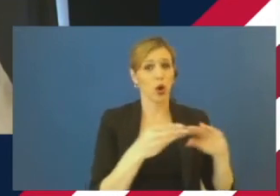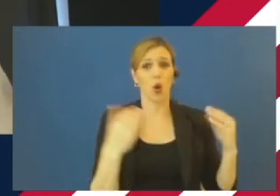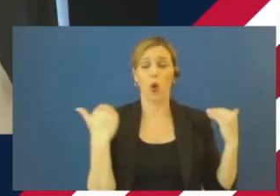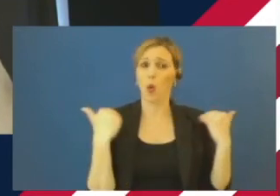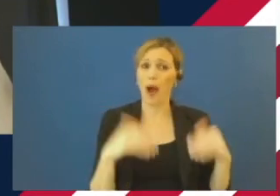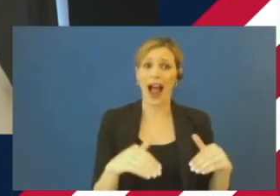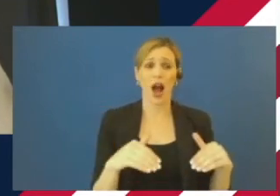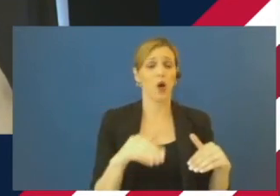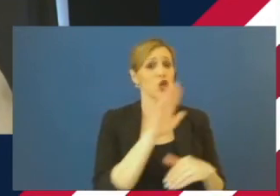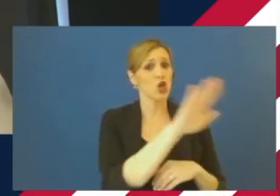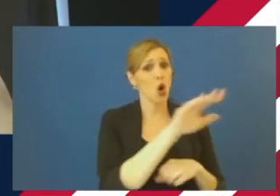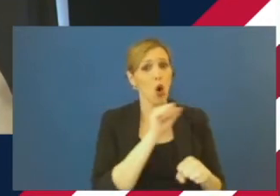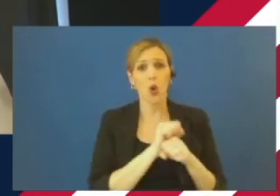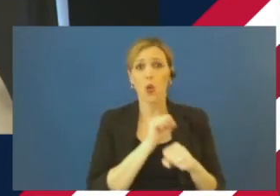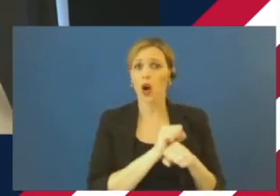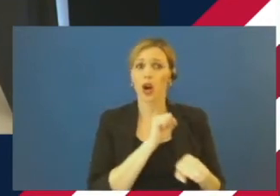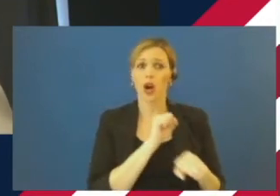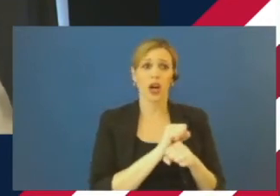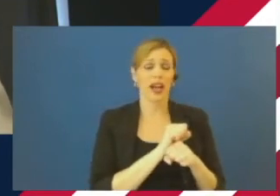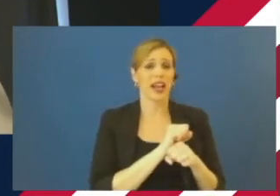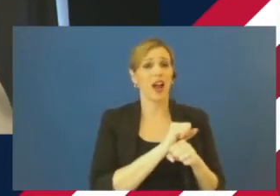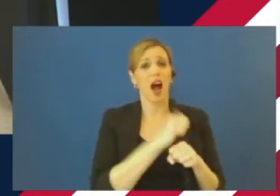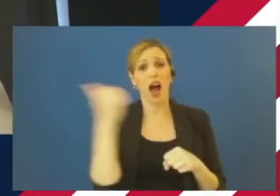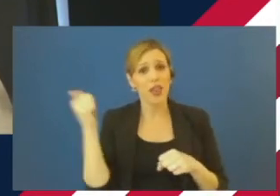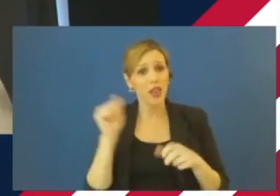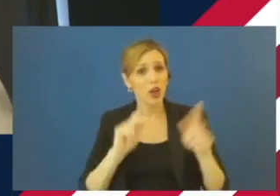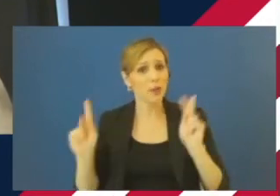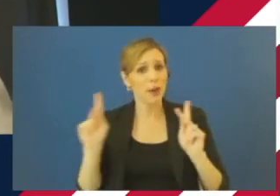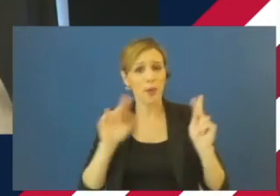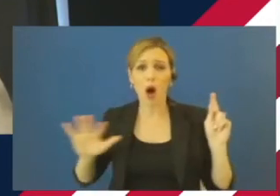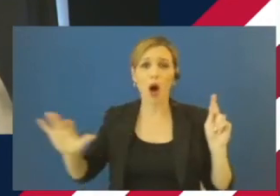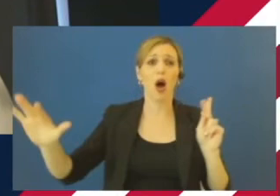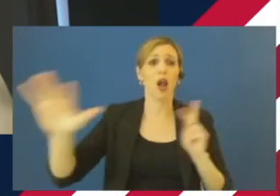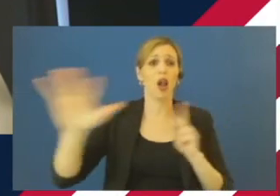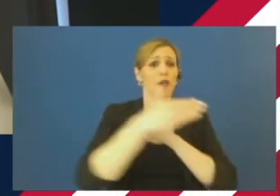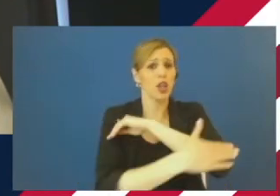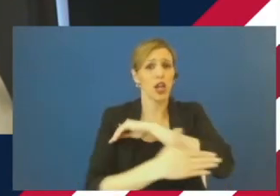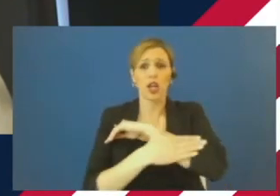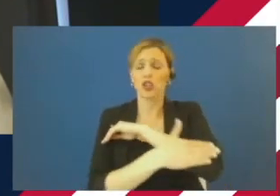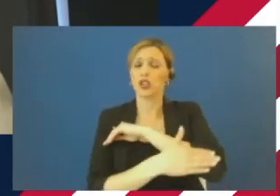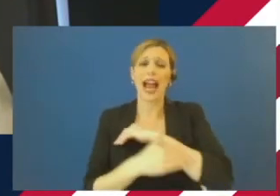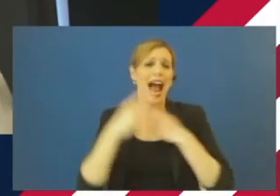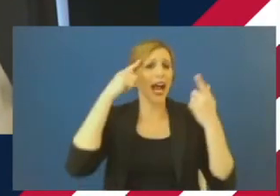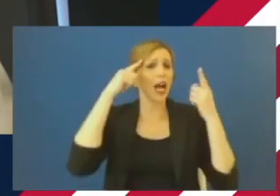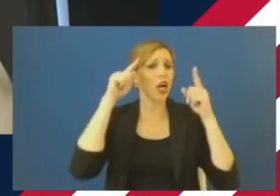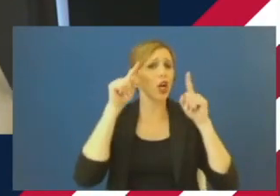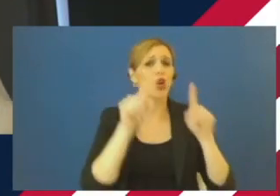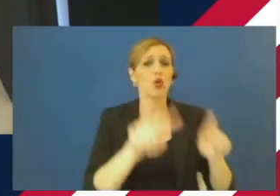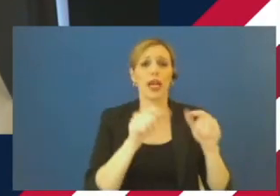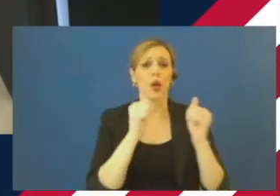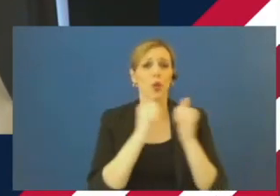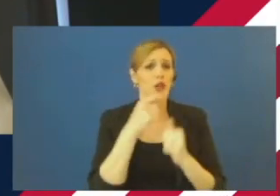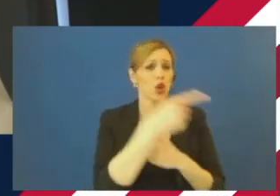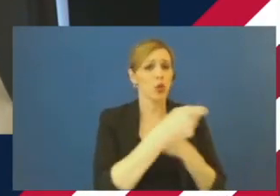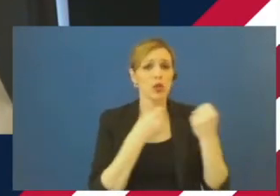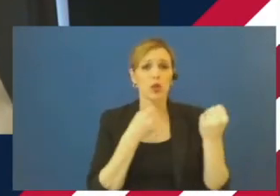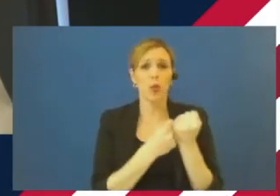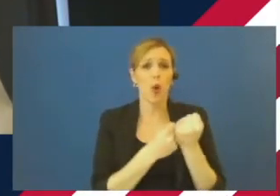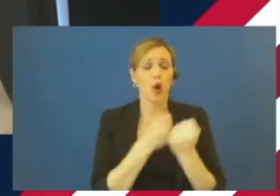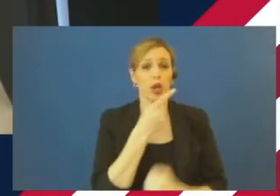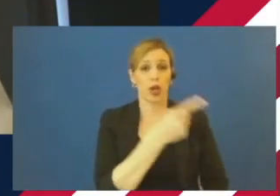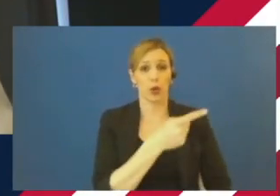doing across the country. I couldn't agree more with what you have said tonight. And I'm proud to say that